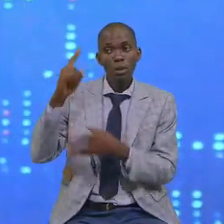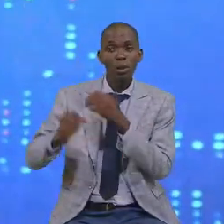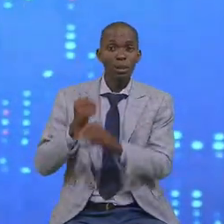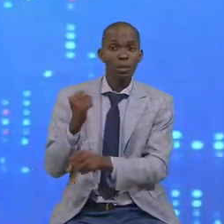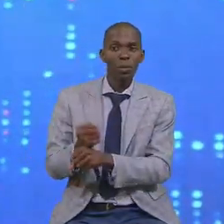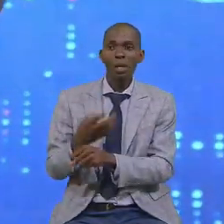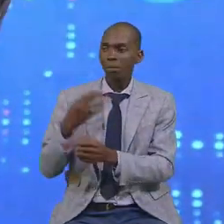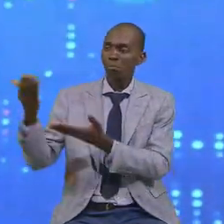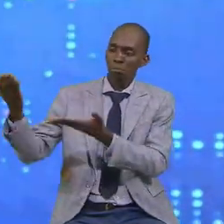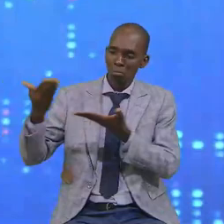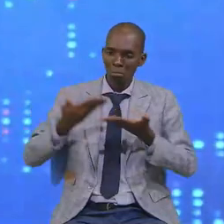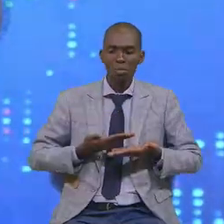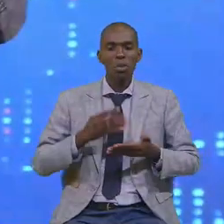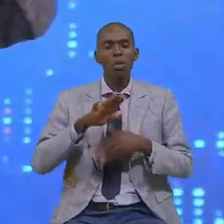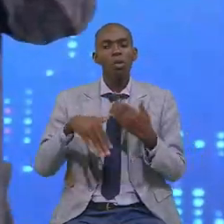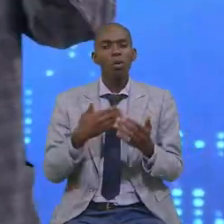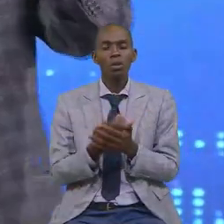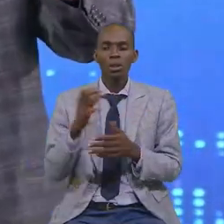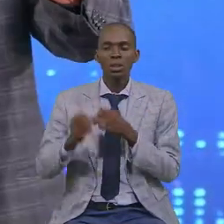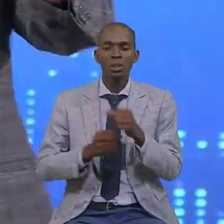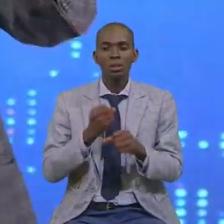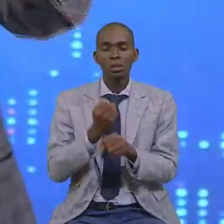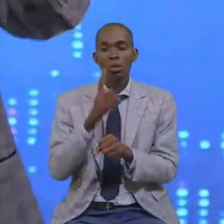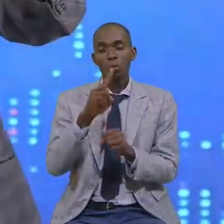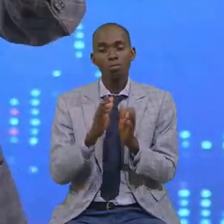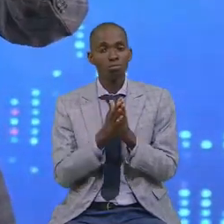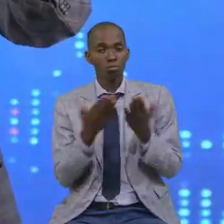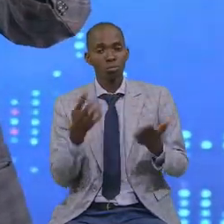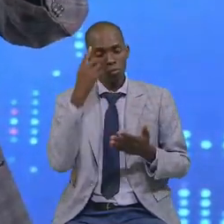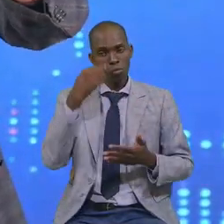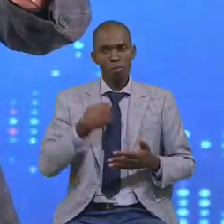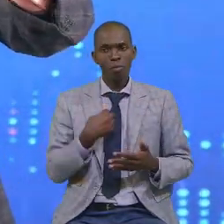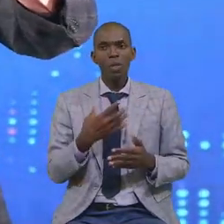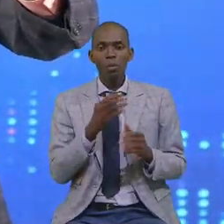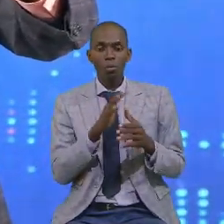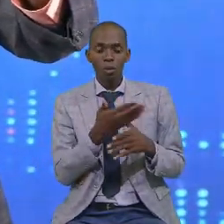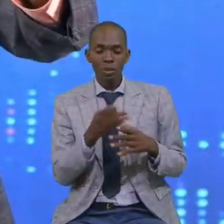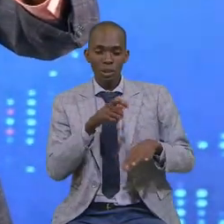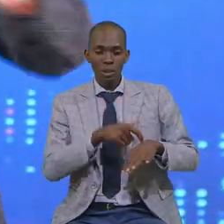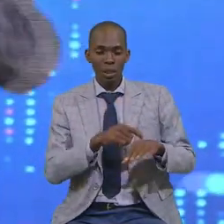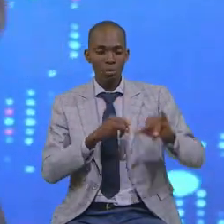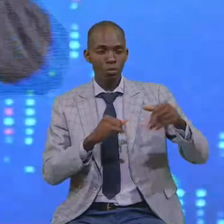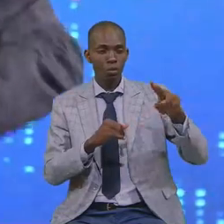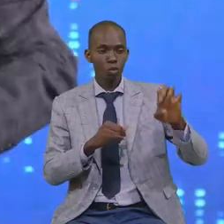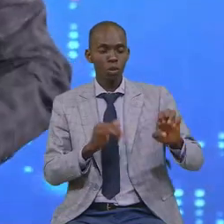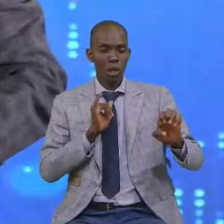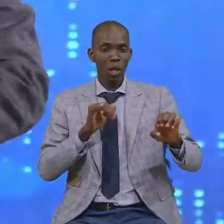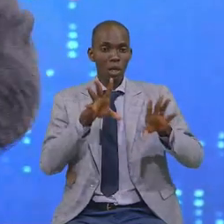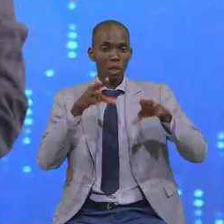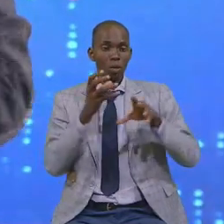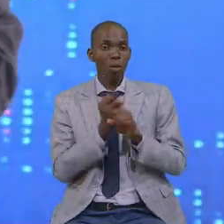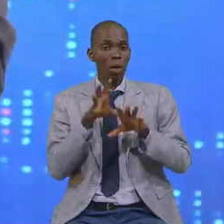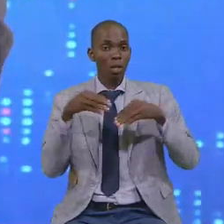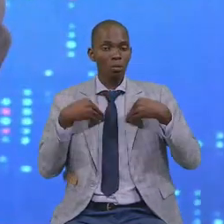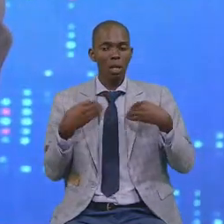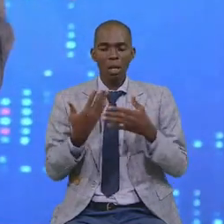mass notes for year one. Between that June, I got the admission, and the September, I entered